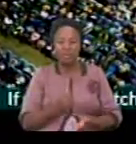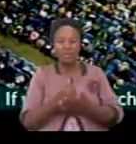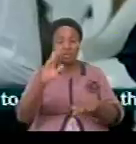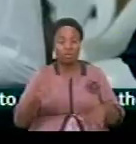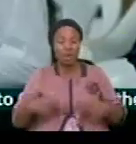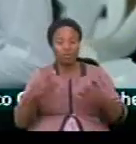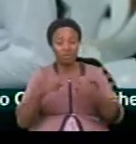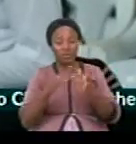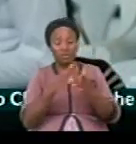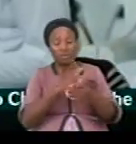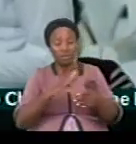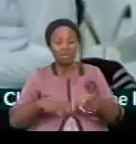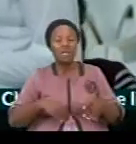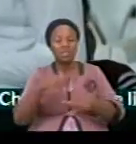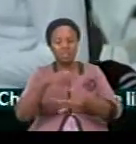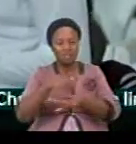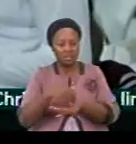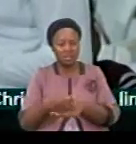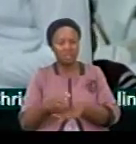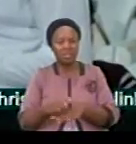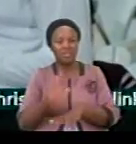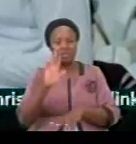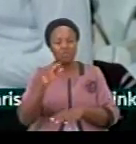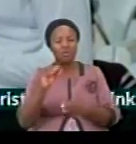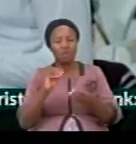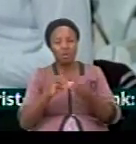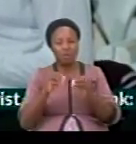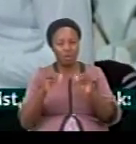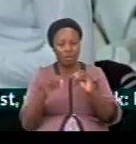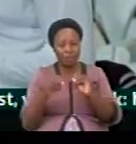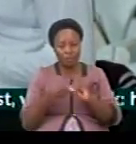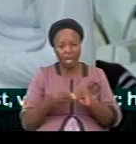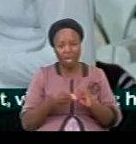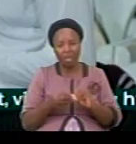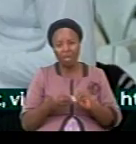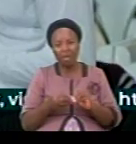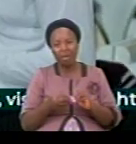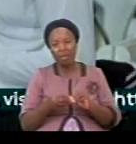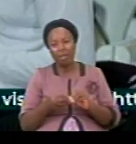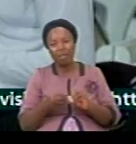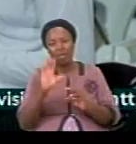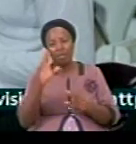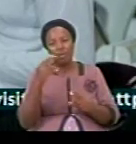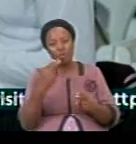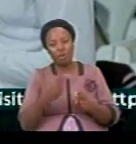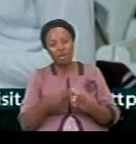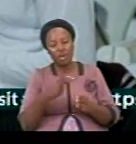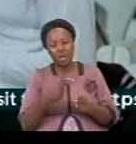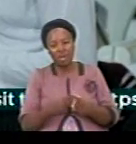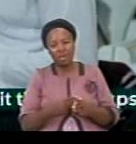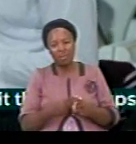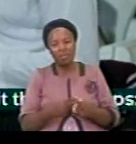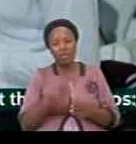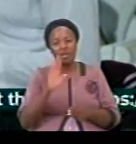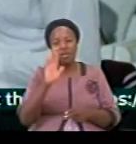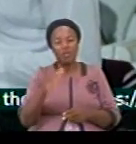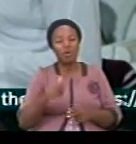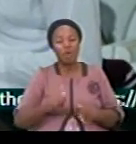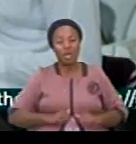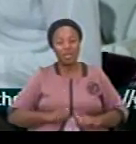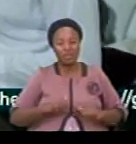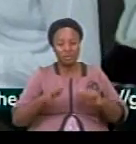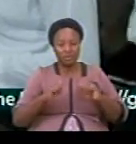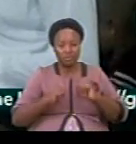so that you can. Your name, your address via SMS or WhatsApp